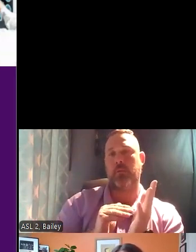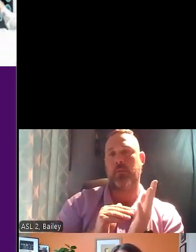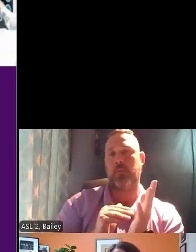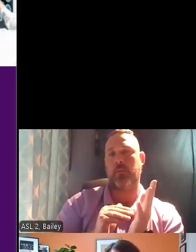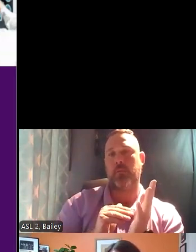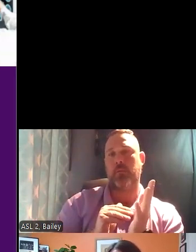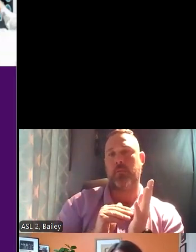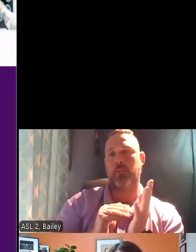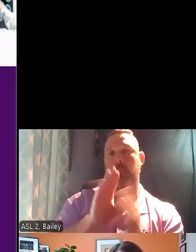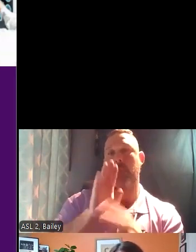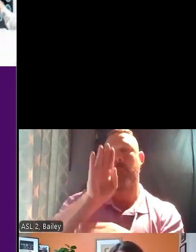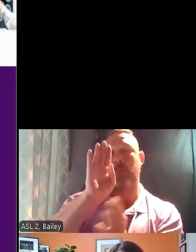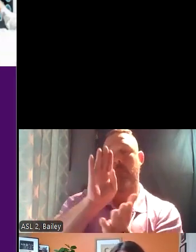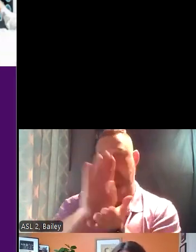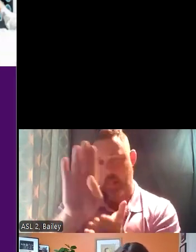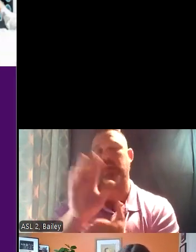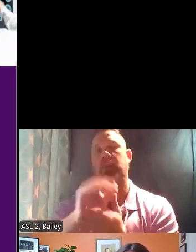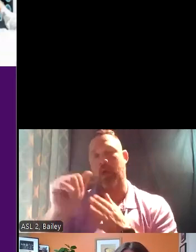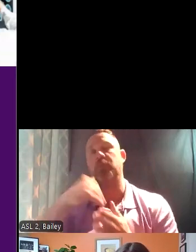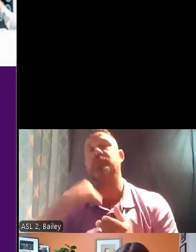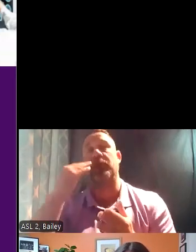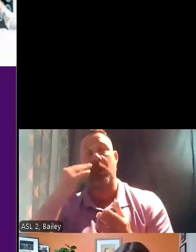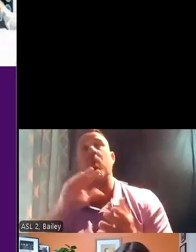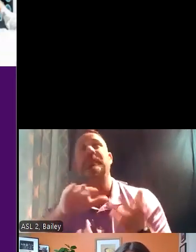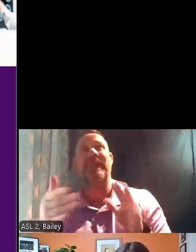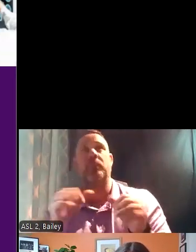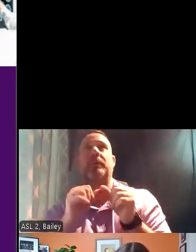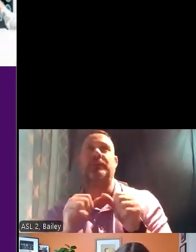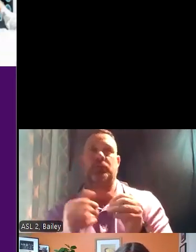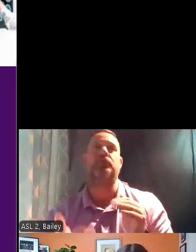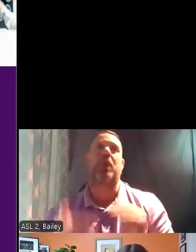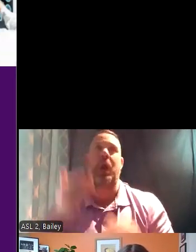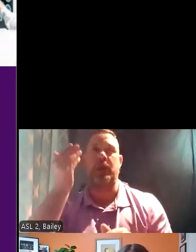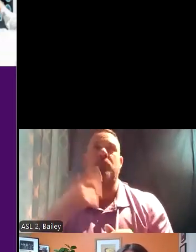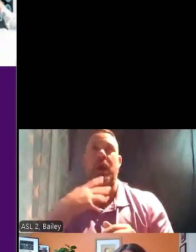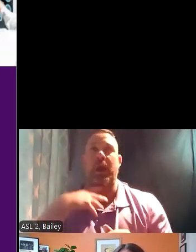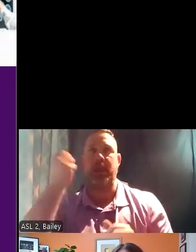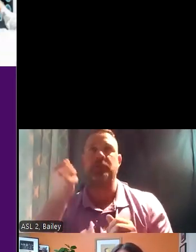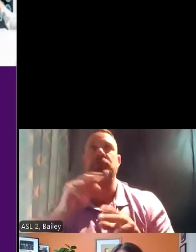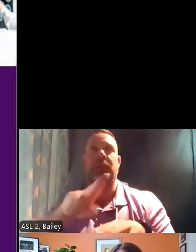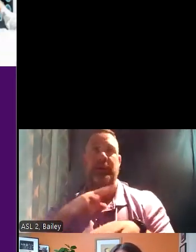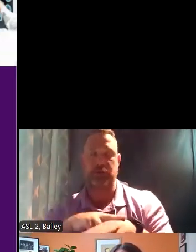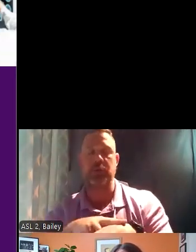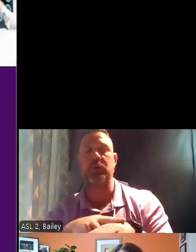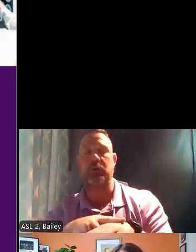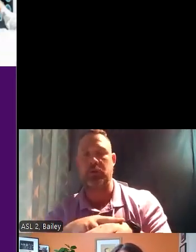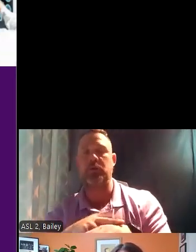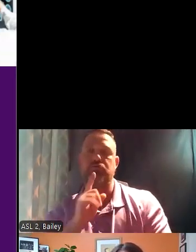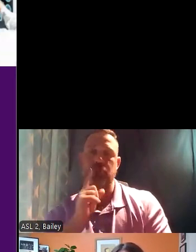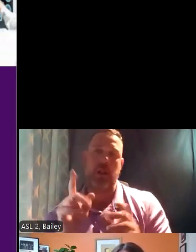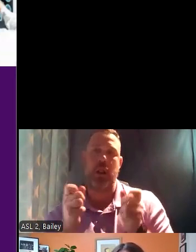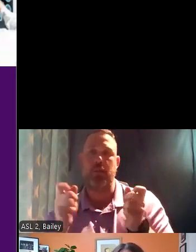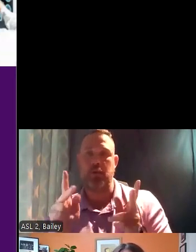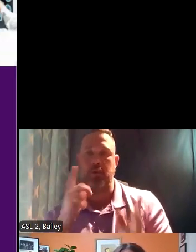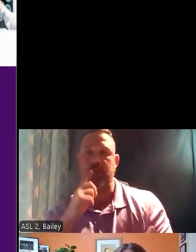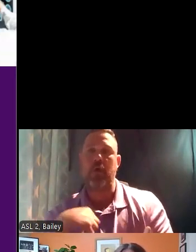And we know that deaths are going to continue to be on the rise. We're an aging nation. And so this was really an opportunity for